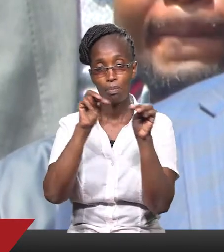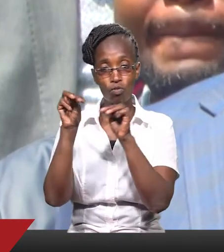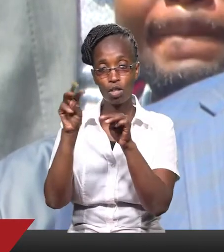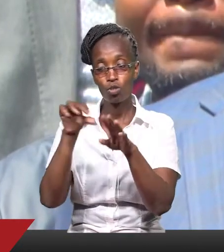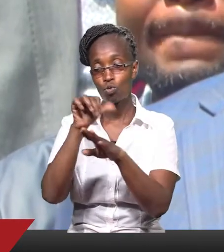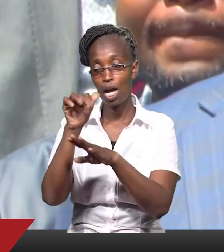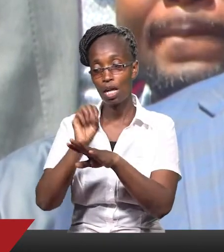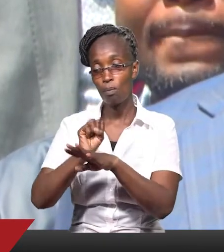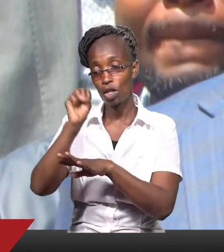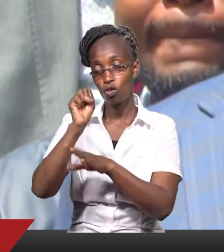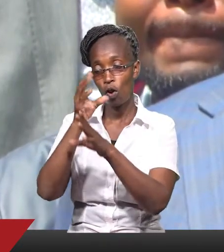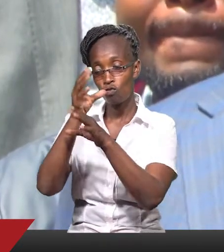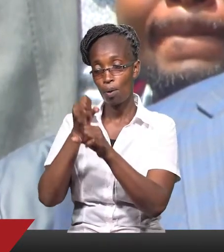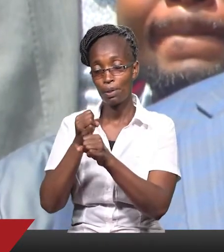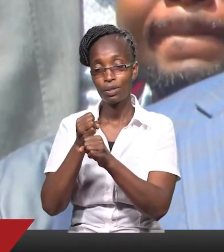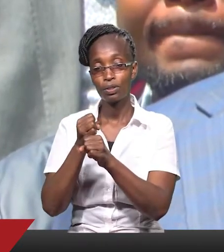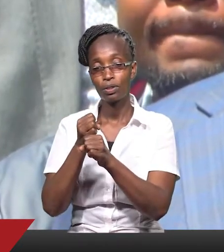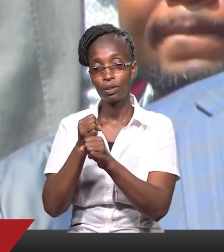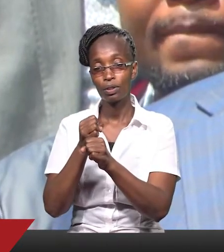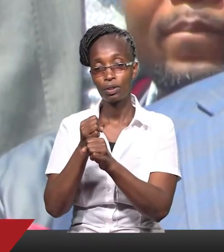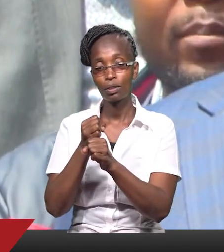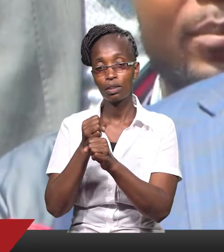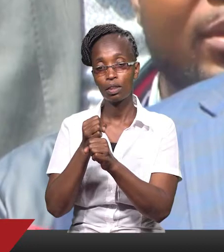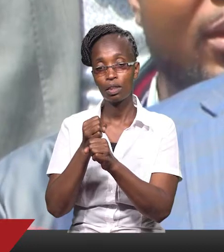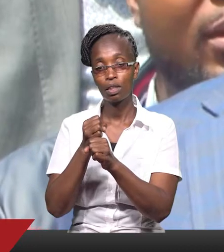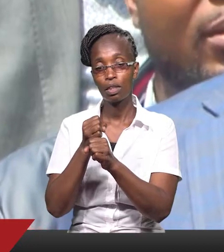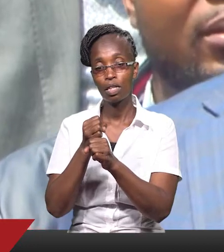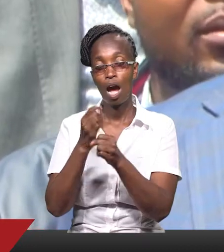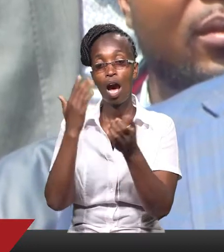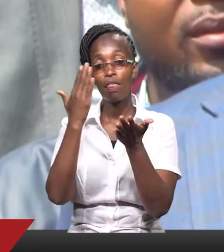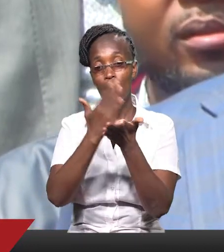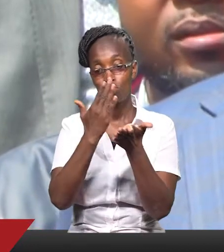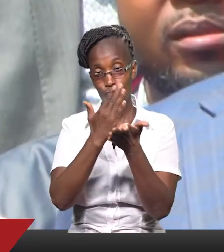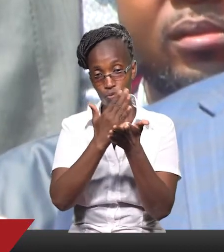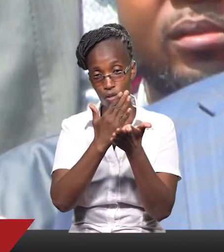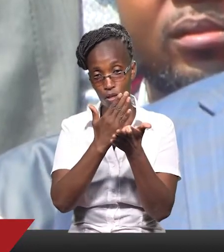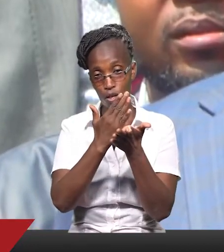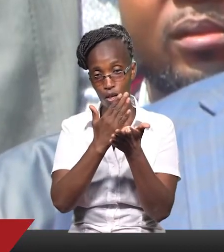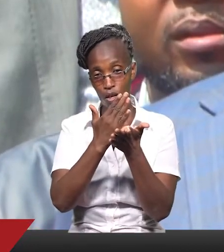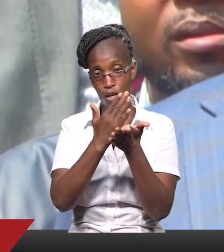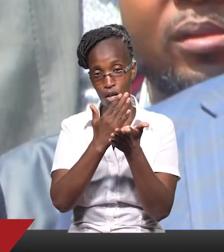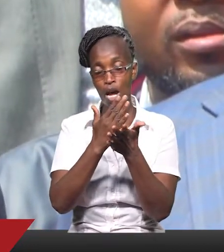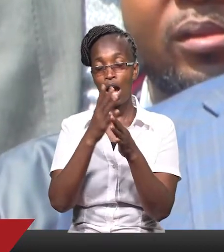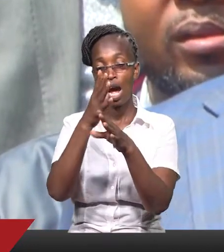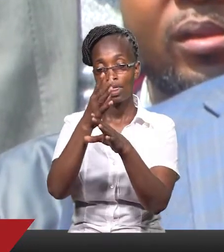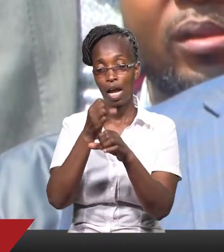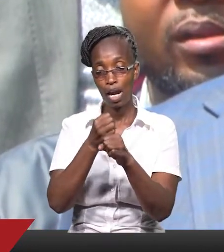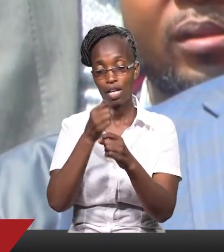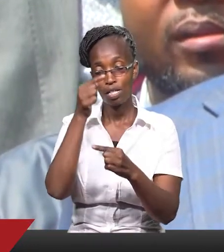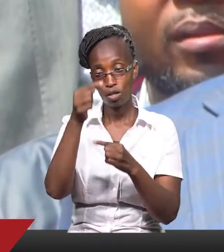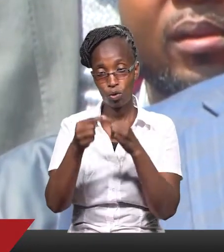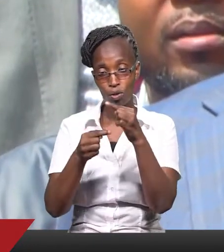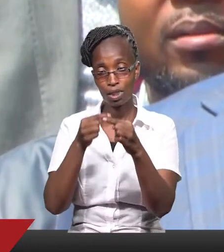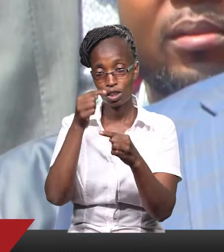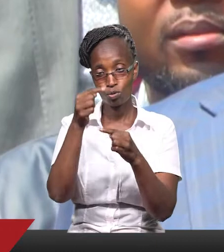have shifted to other political formations. As a matter of fact, the alliance